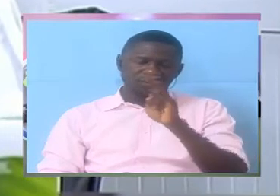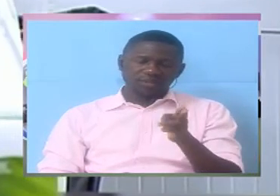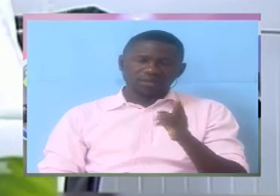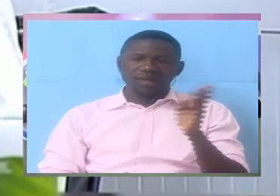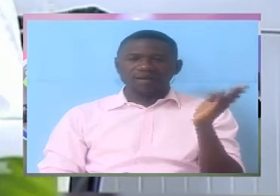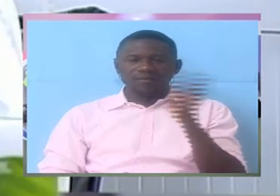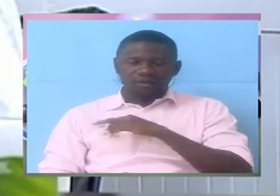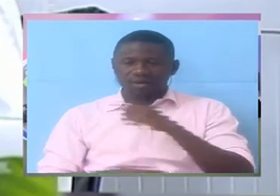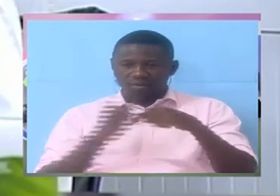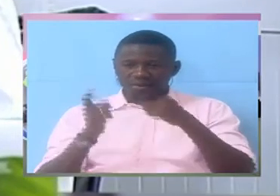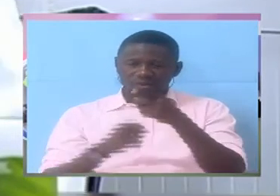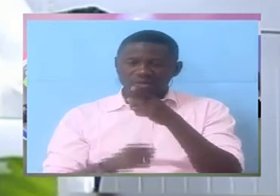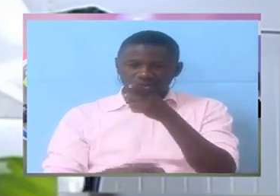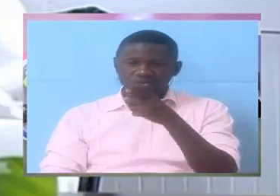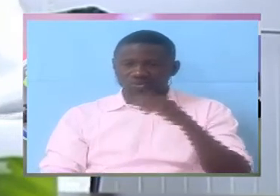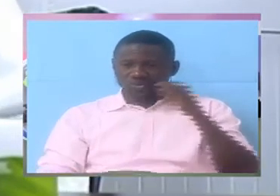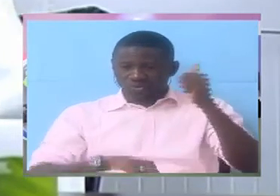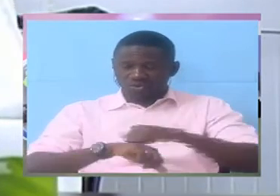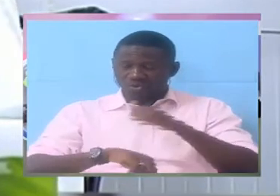I